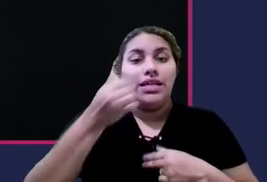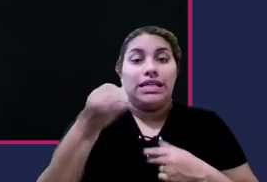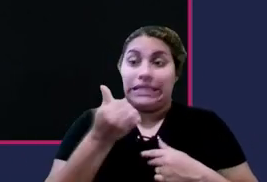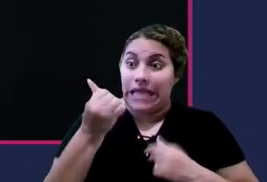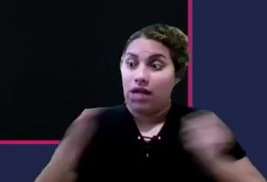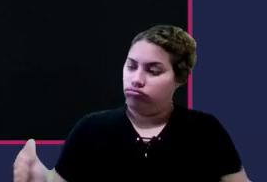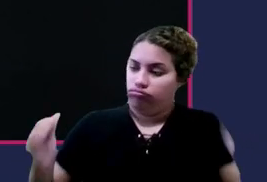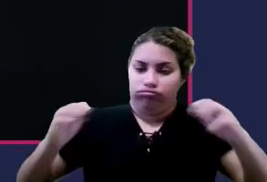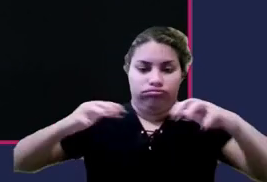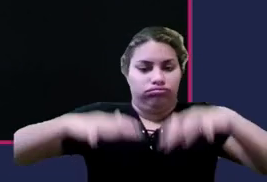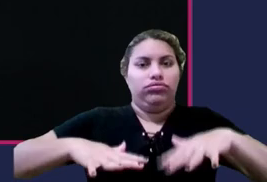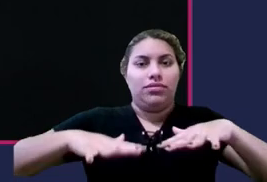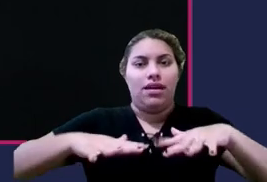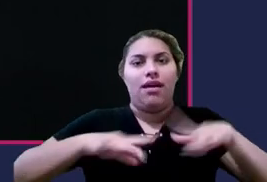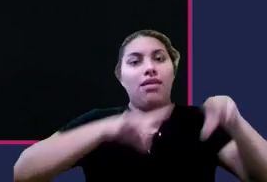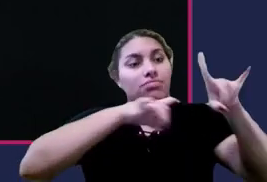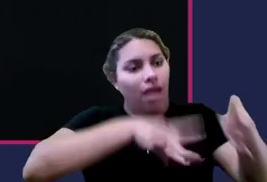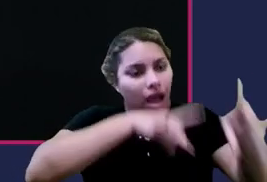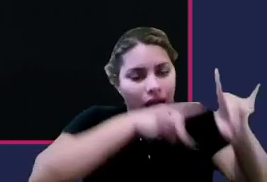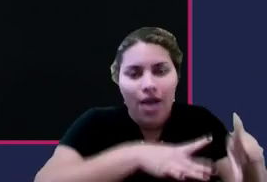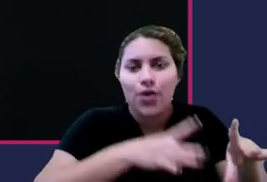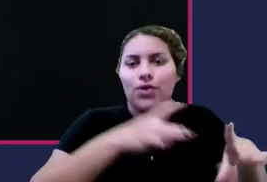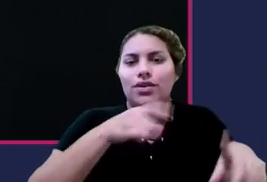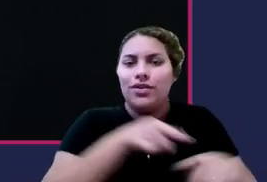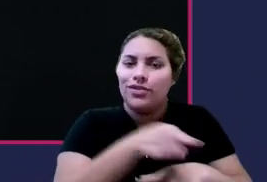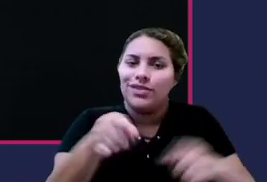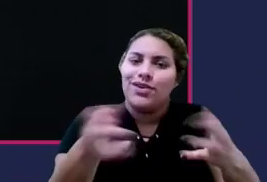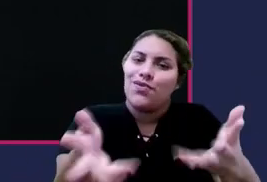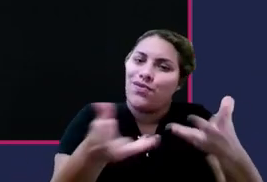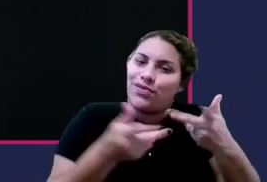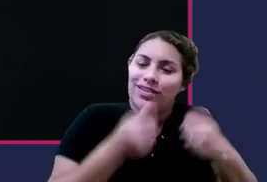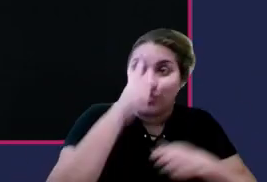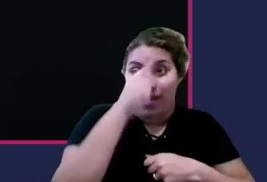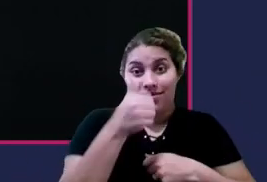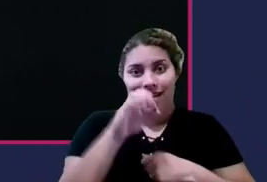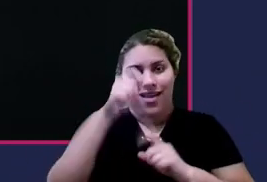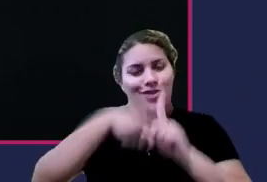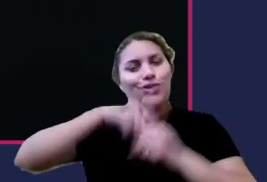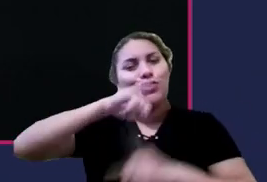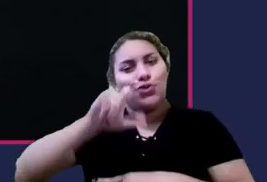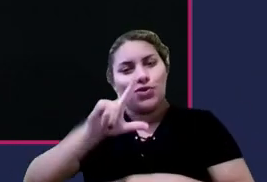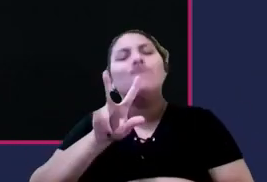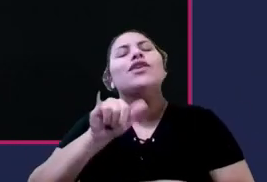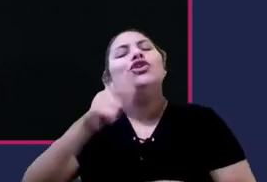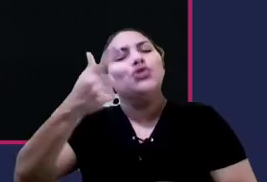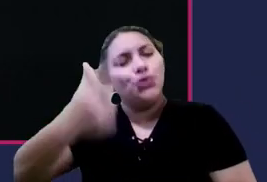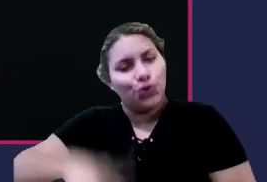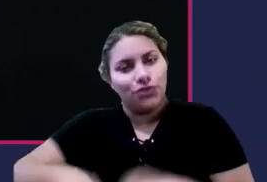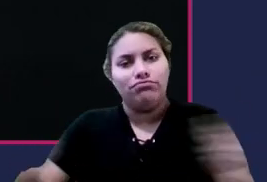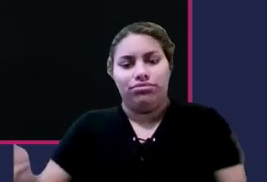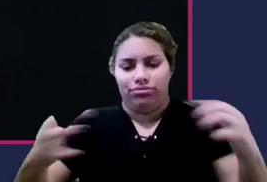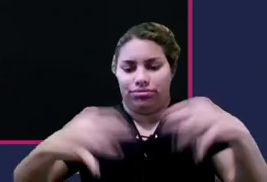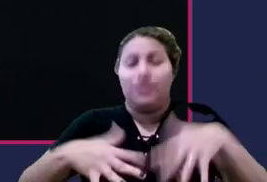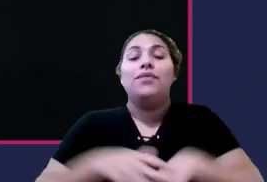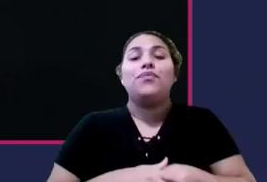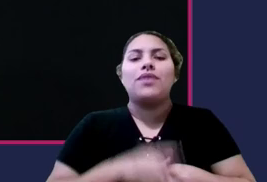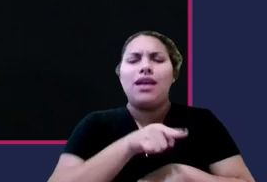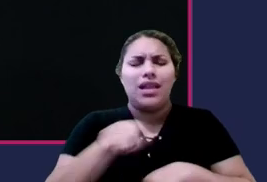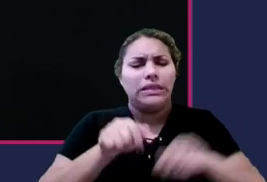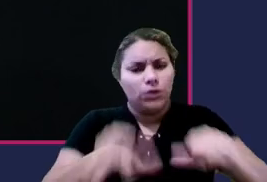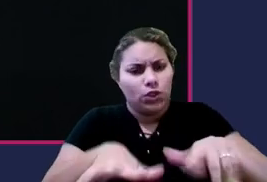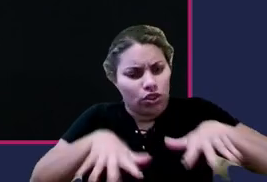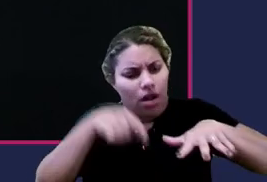put together this front. We are going to our sixth technical meeting. We are all invited. July 10th, you're going to have one more